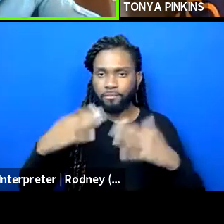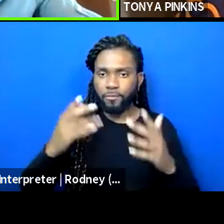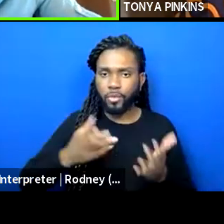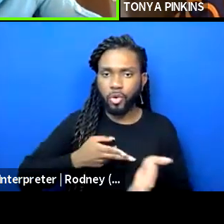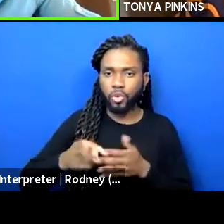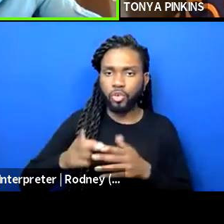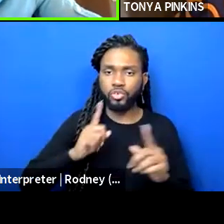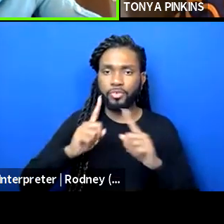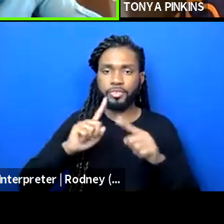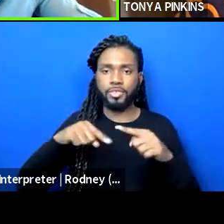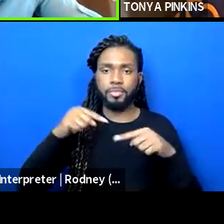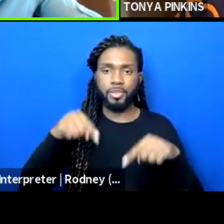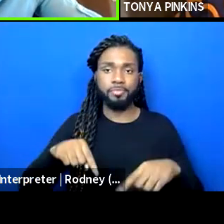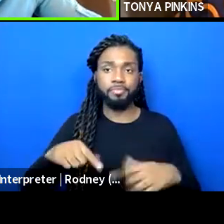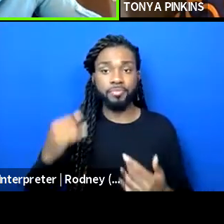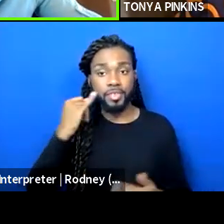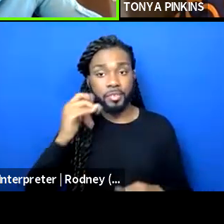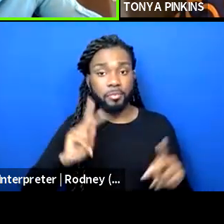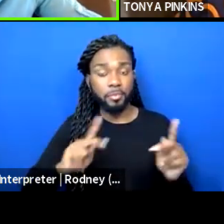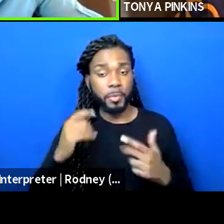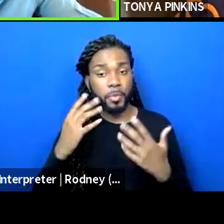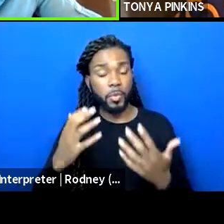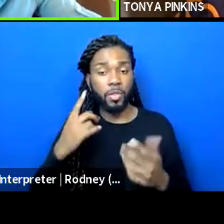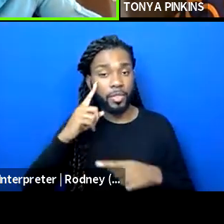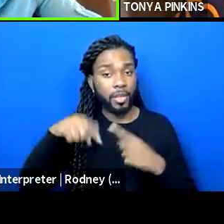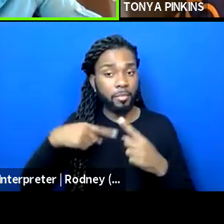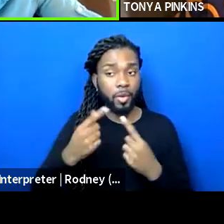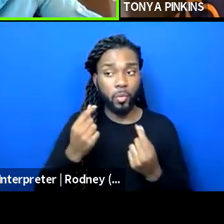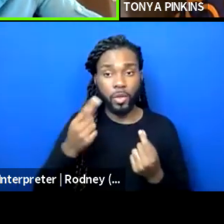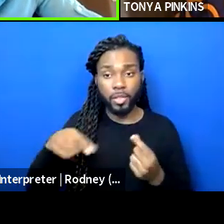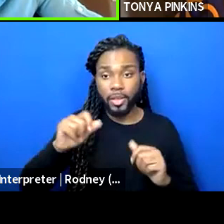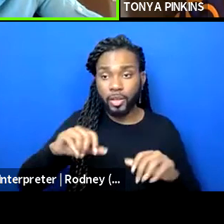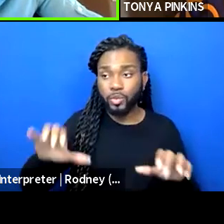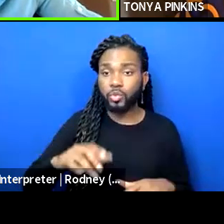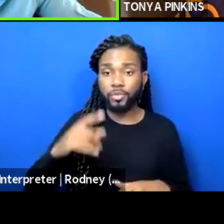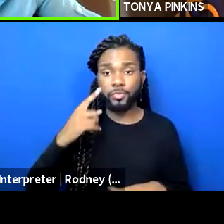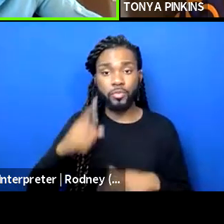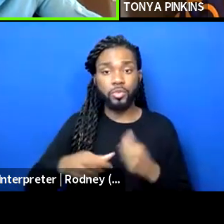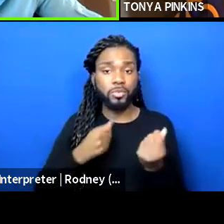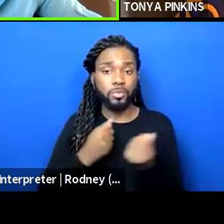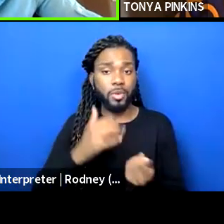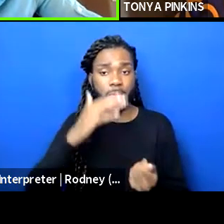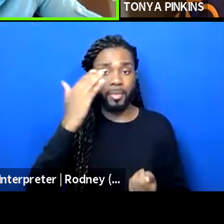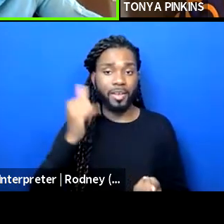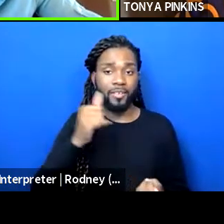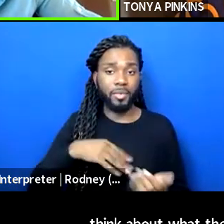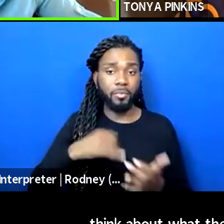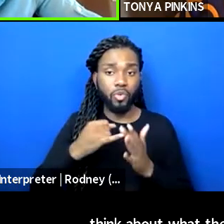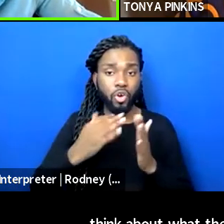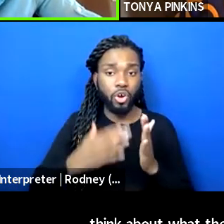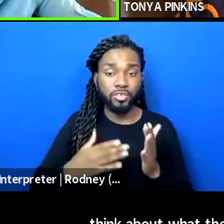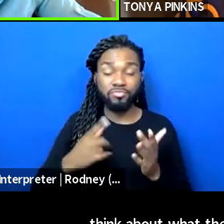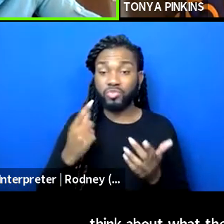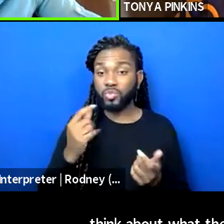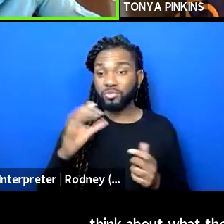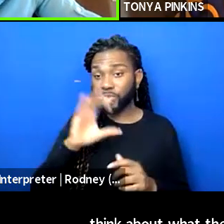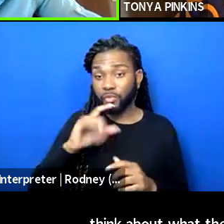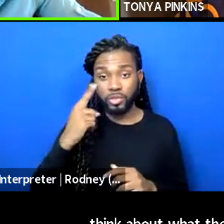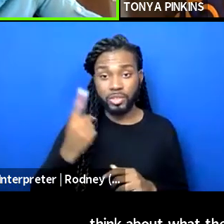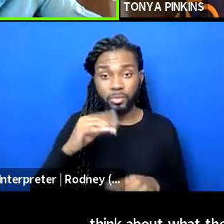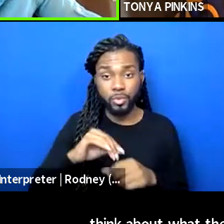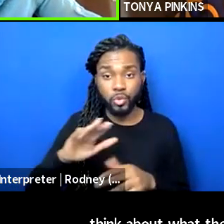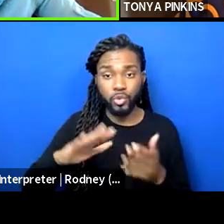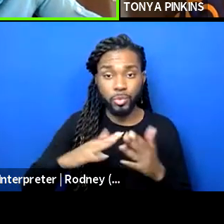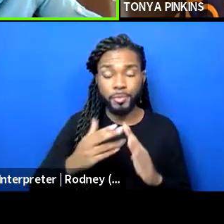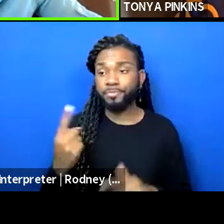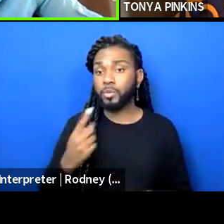And if people are looking to think about what they can do to support Black female artists, find someone in your community, find someone on your